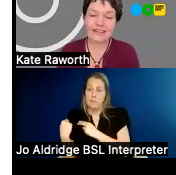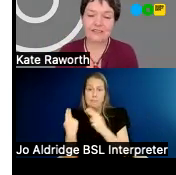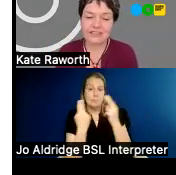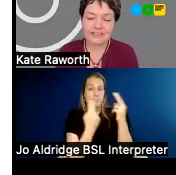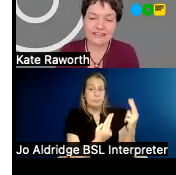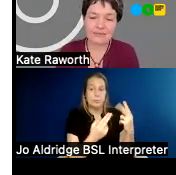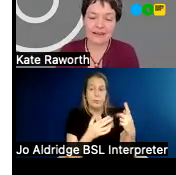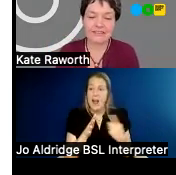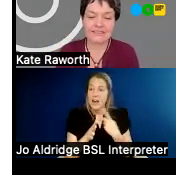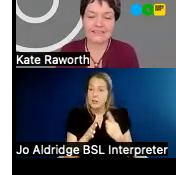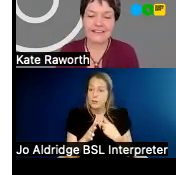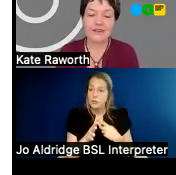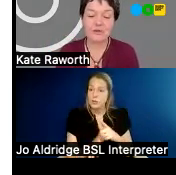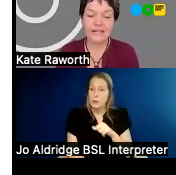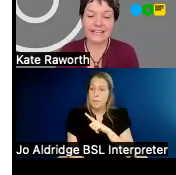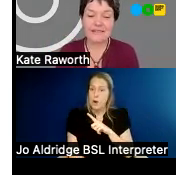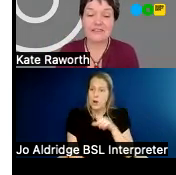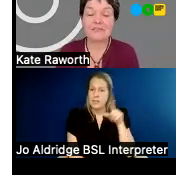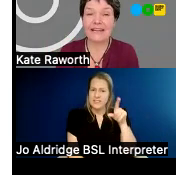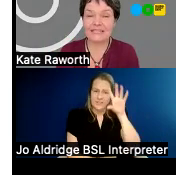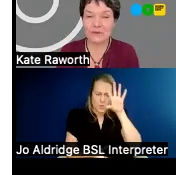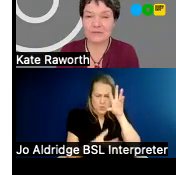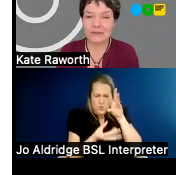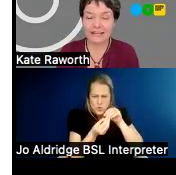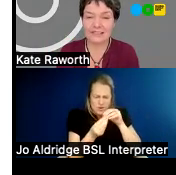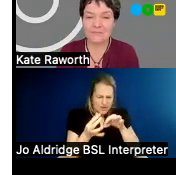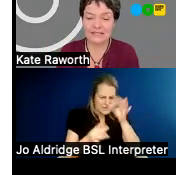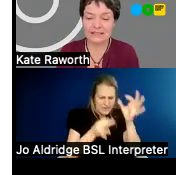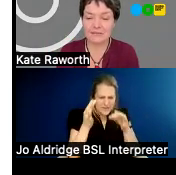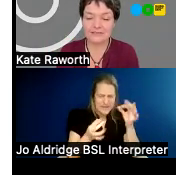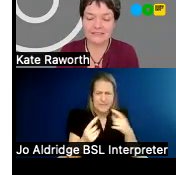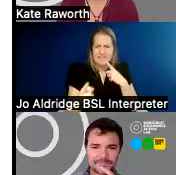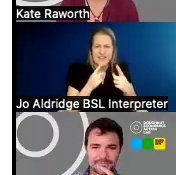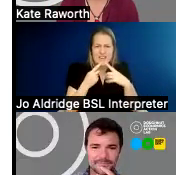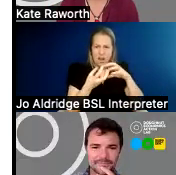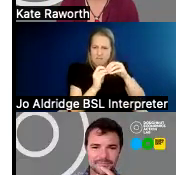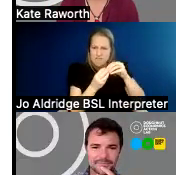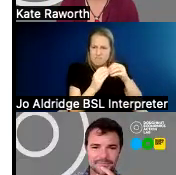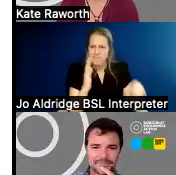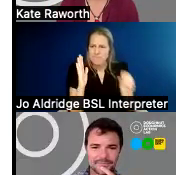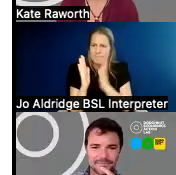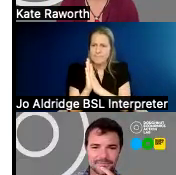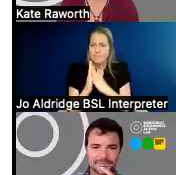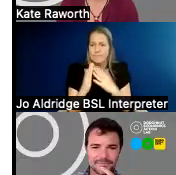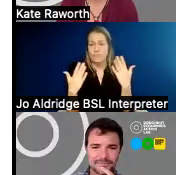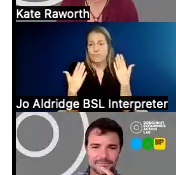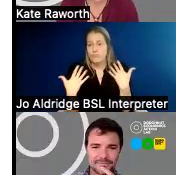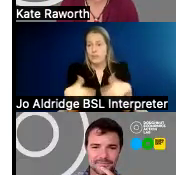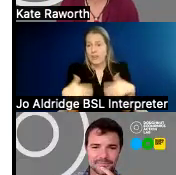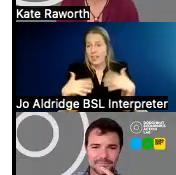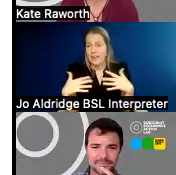to say he crunches data for breakfast, who really has made this possible. And it's been the most fantastic collaboration working on this